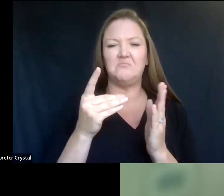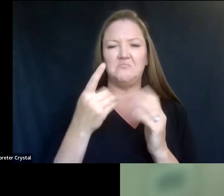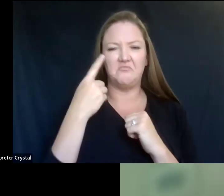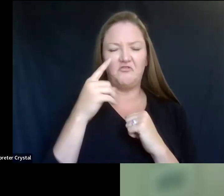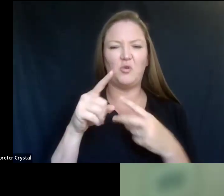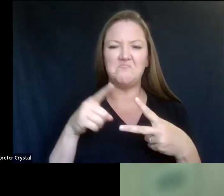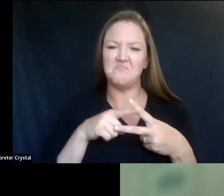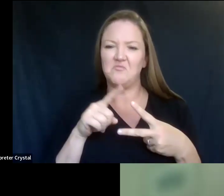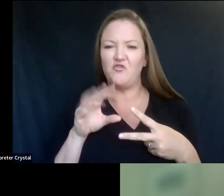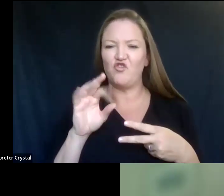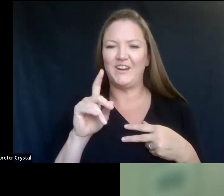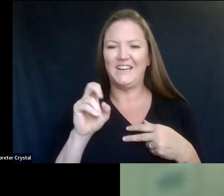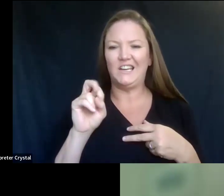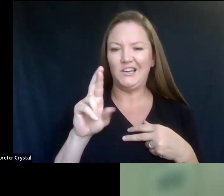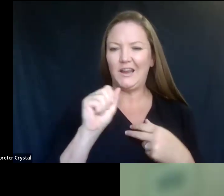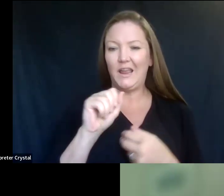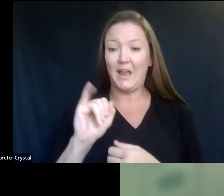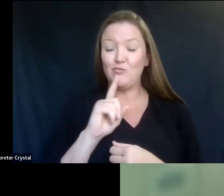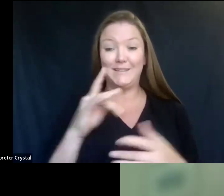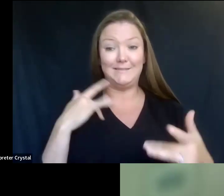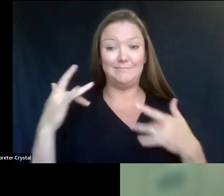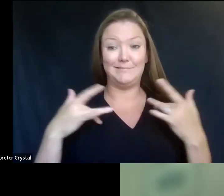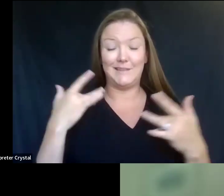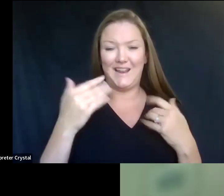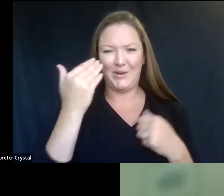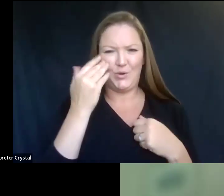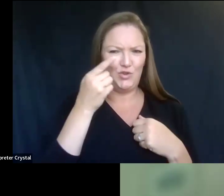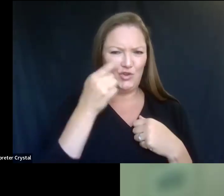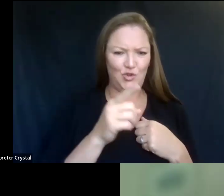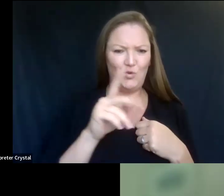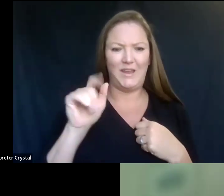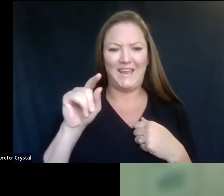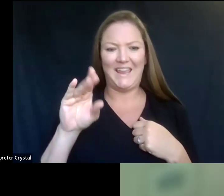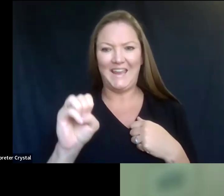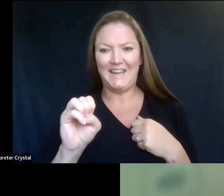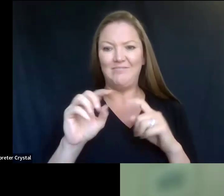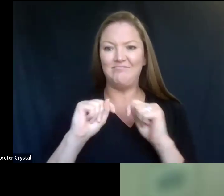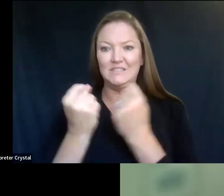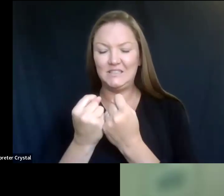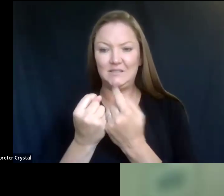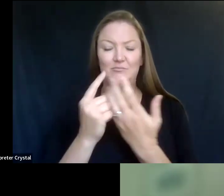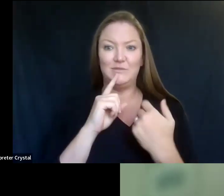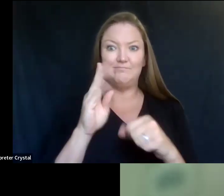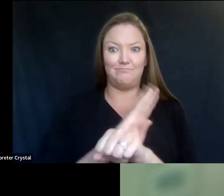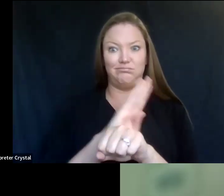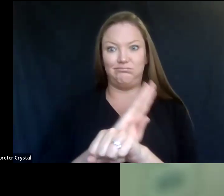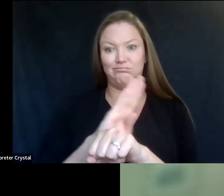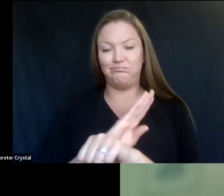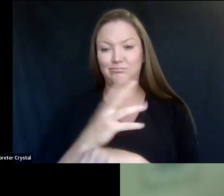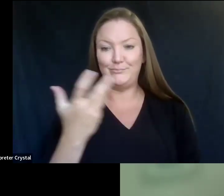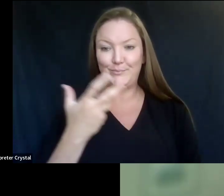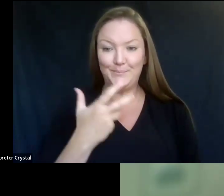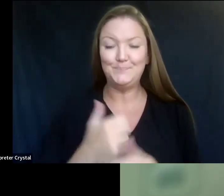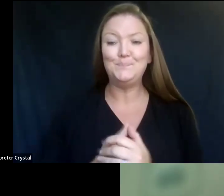frontier AI, and really excited. I know you and Katie and team have a lot on your hands as you're